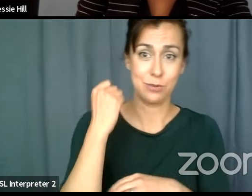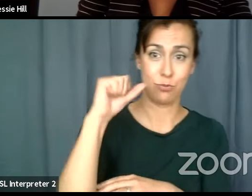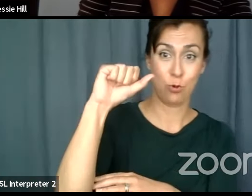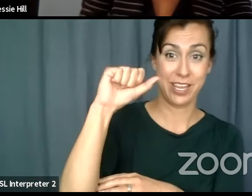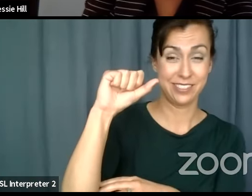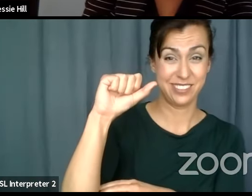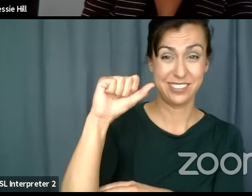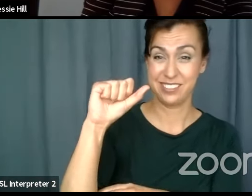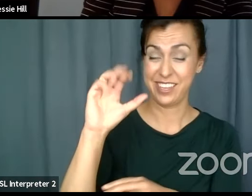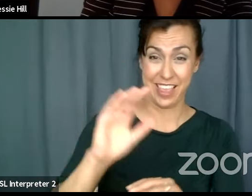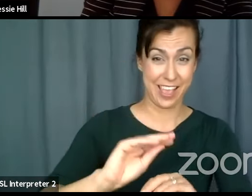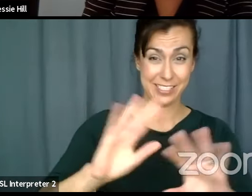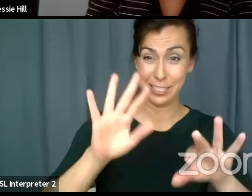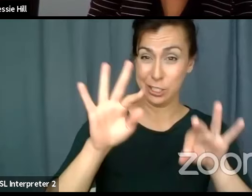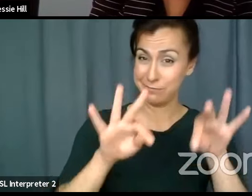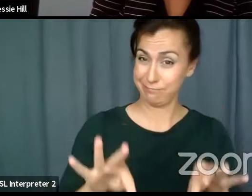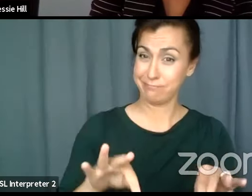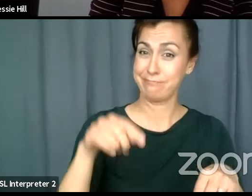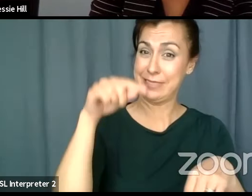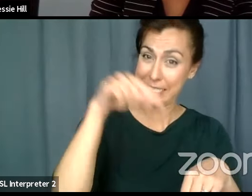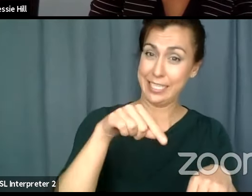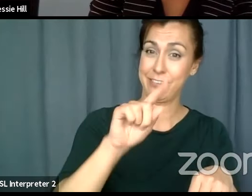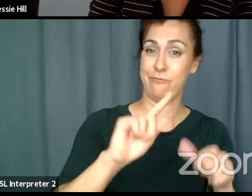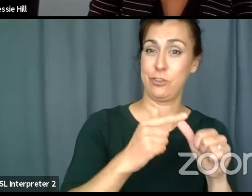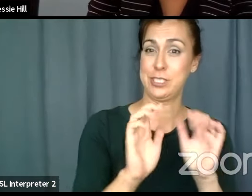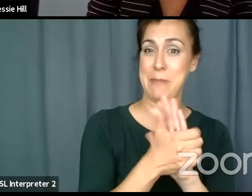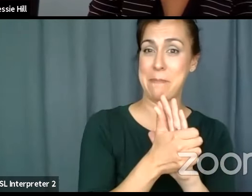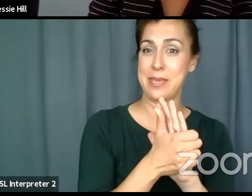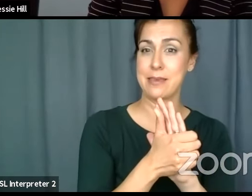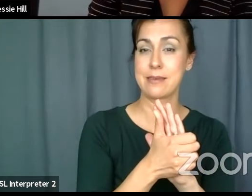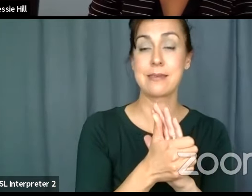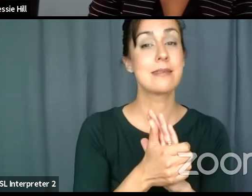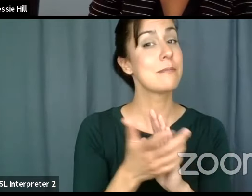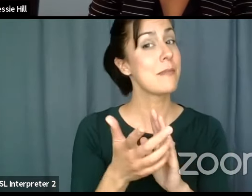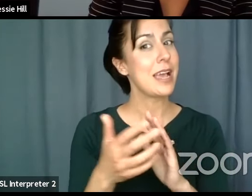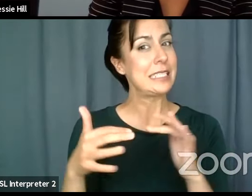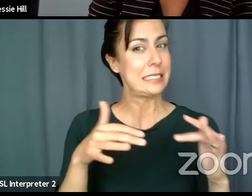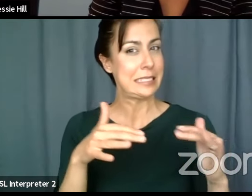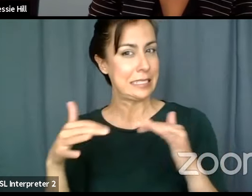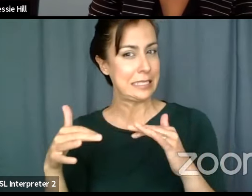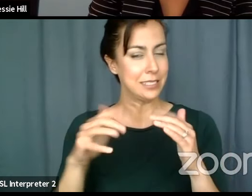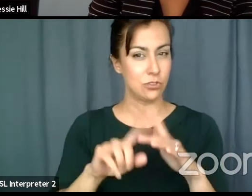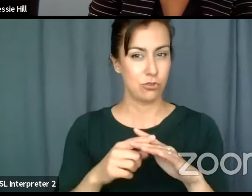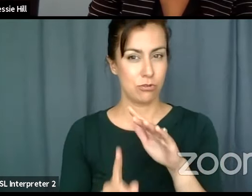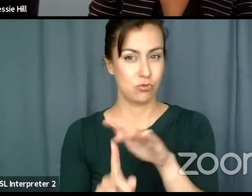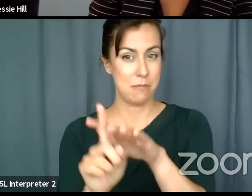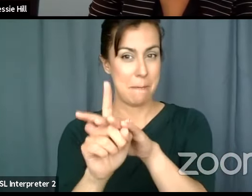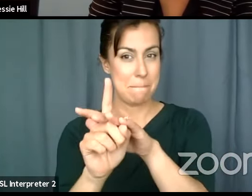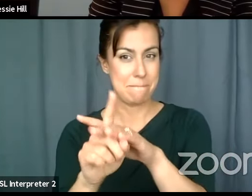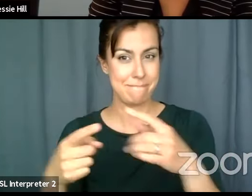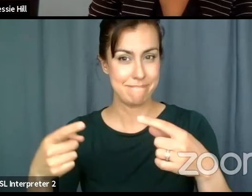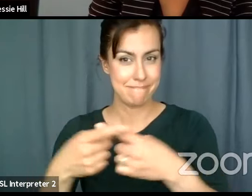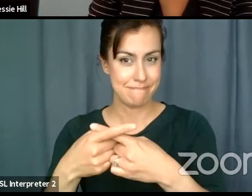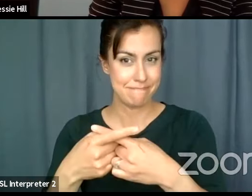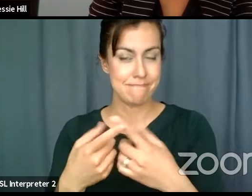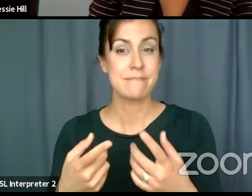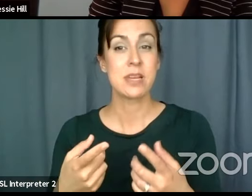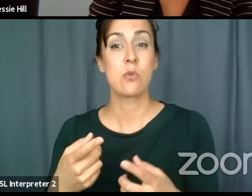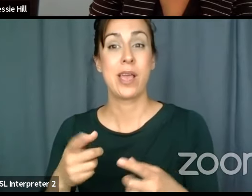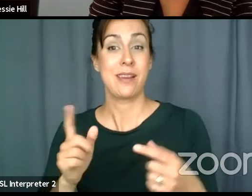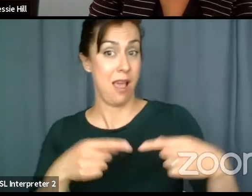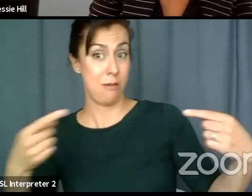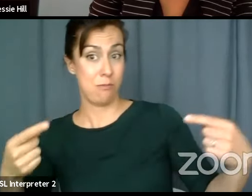that is something that is pretty clear. The tensions arise, however, when one, say, an opposing